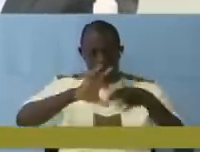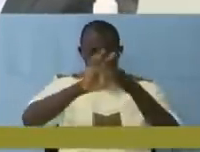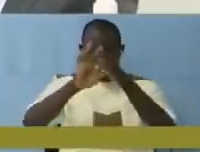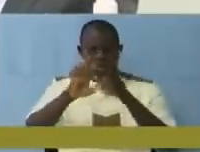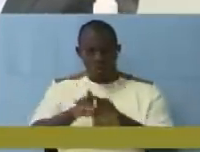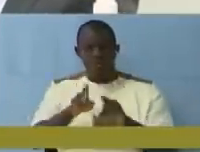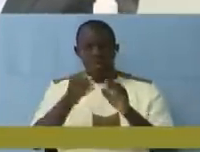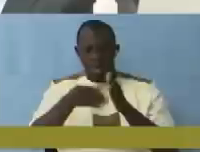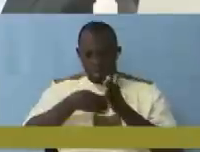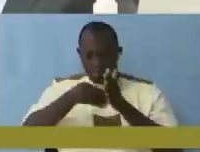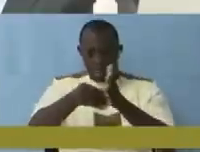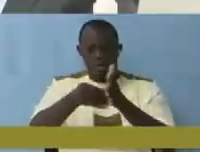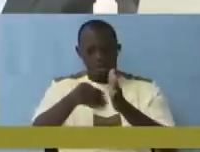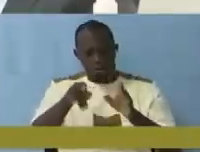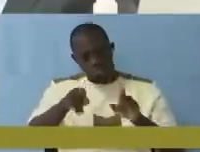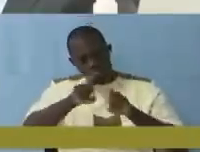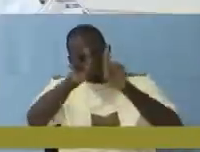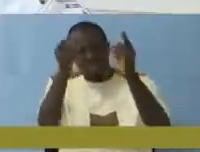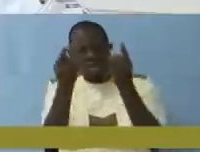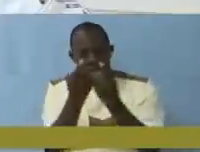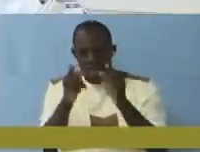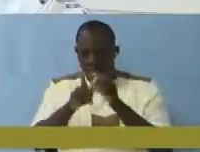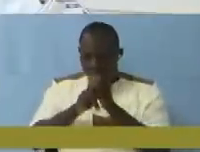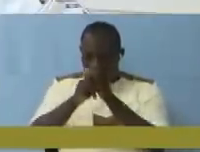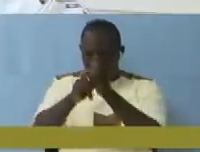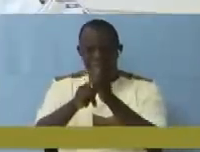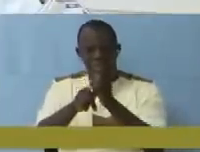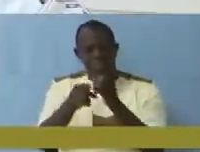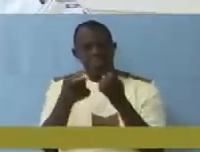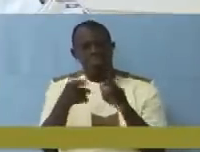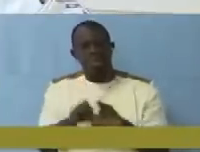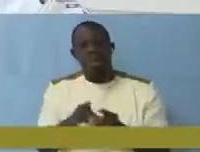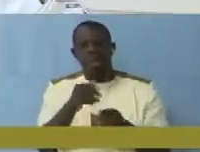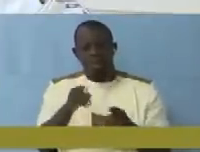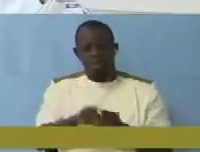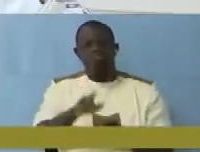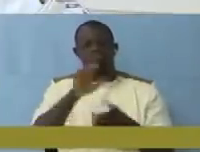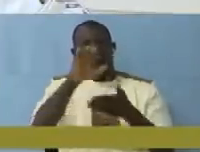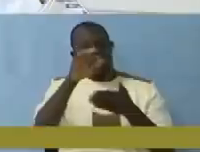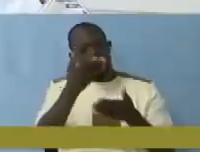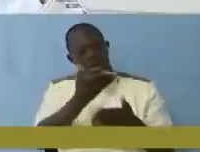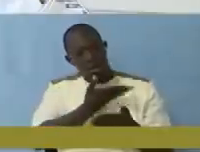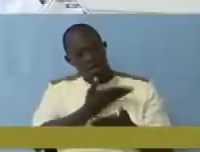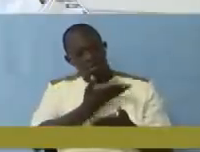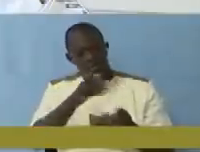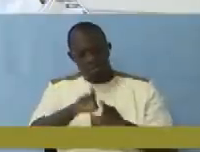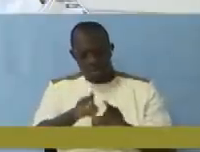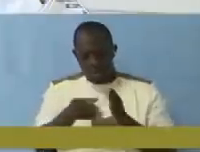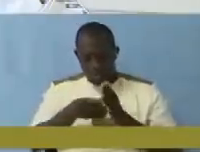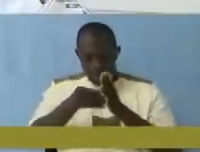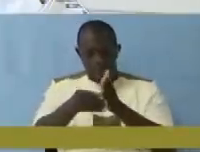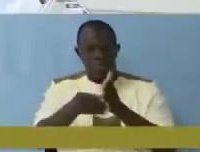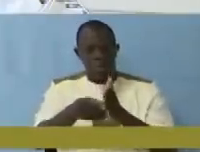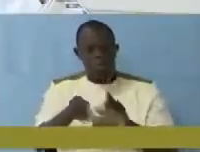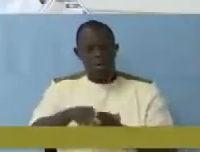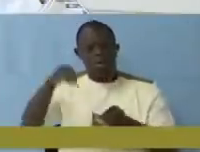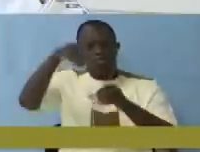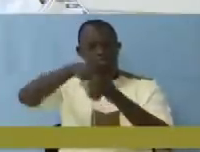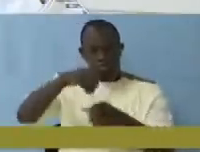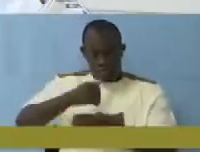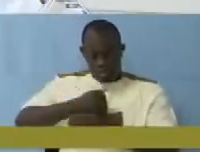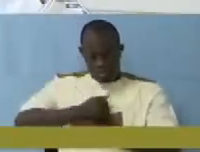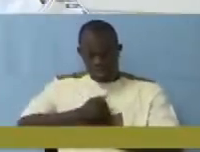Deputy Director General, Mensimbe Director General Kang, and then you have the Director of Internal Security,